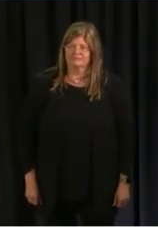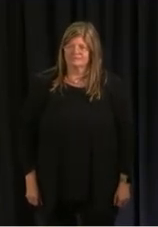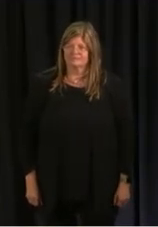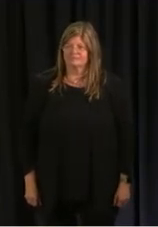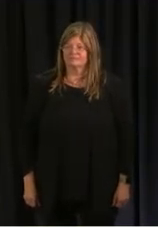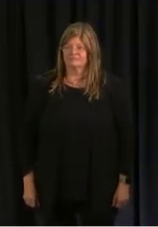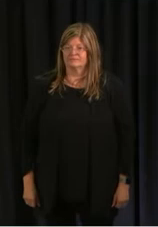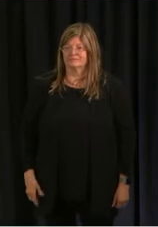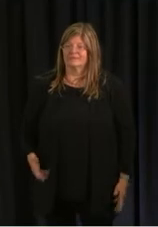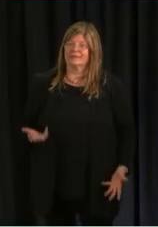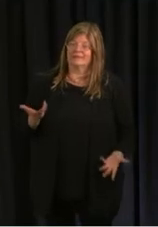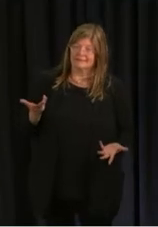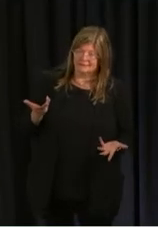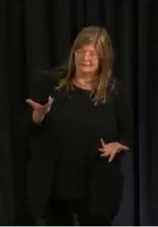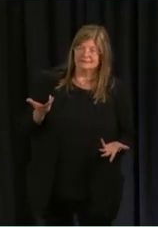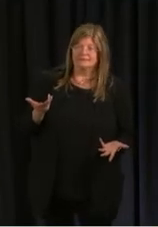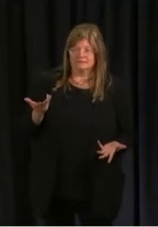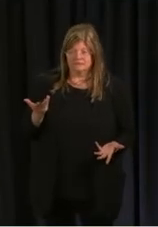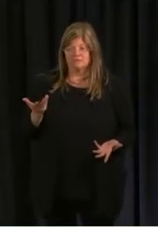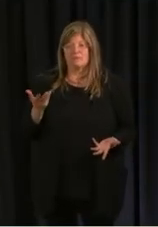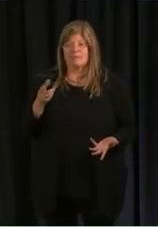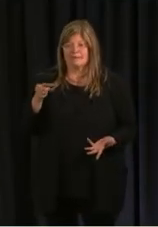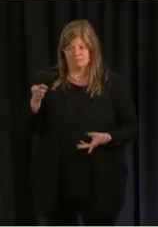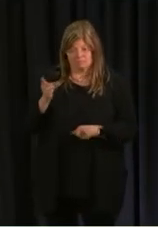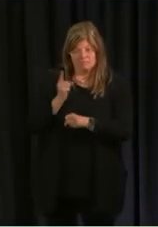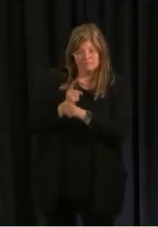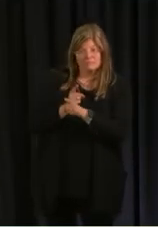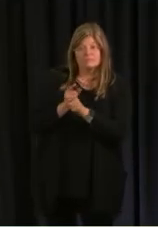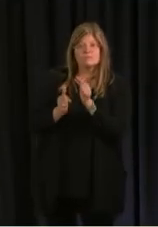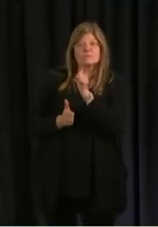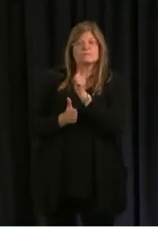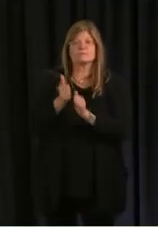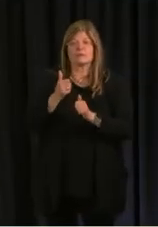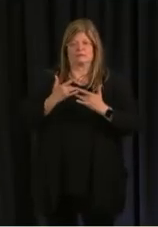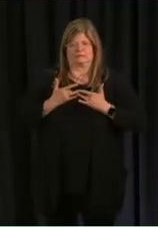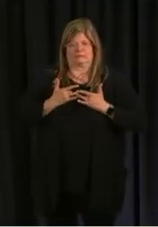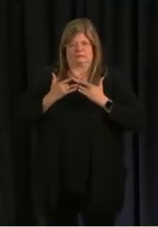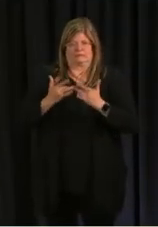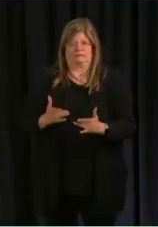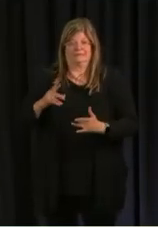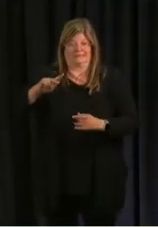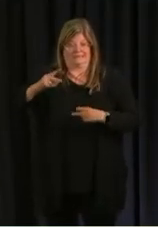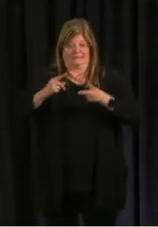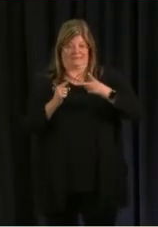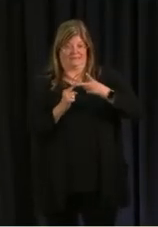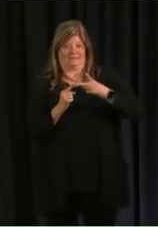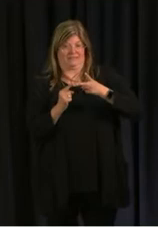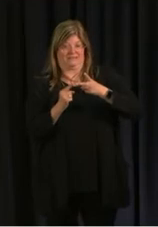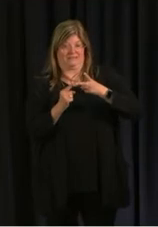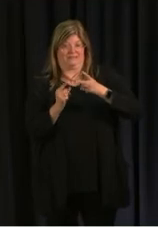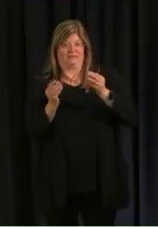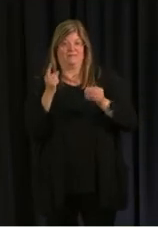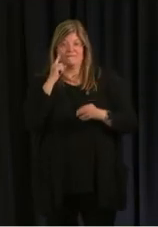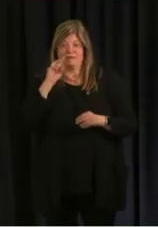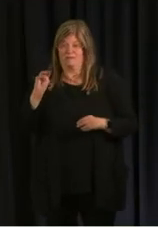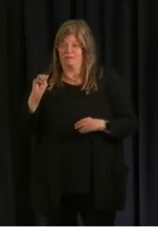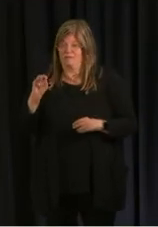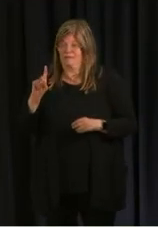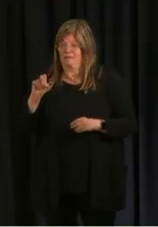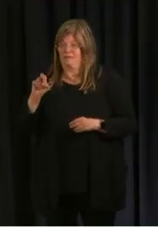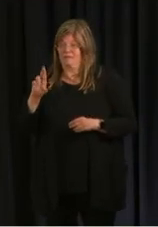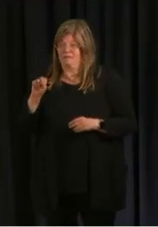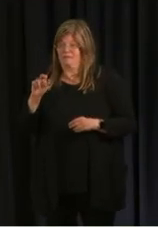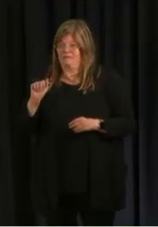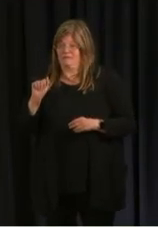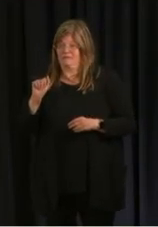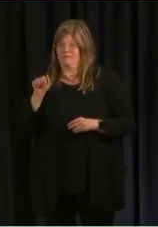And that is, you're right, it's most likely after the second dose as well for Moderna. So especially if you've had that, if you didn't feel